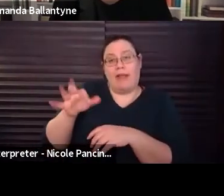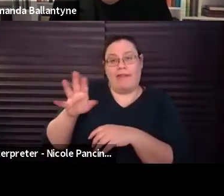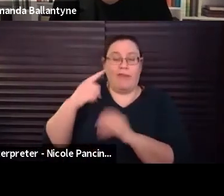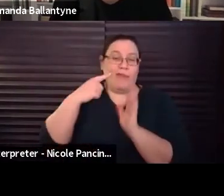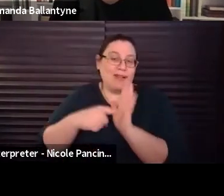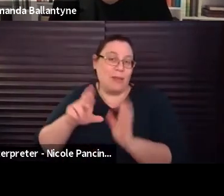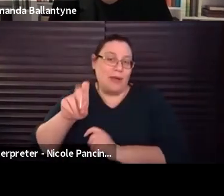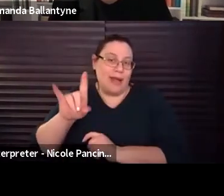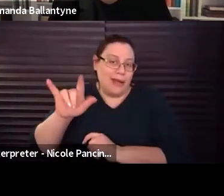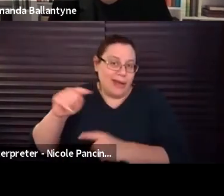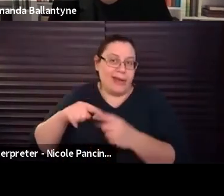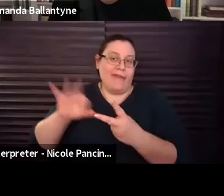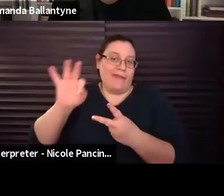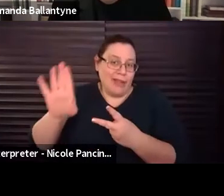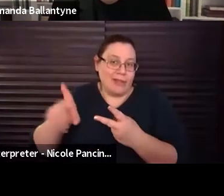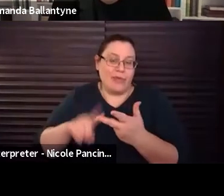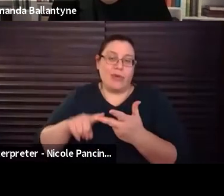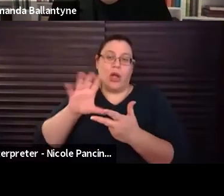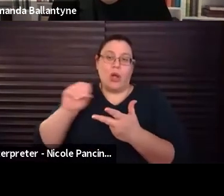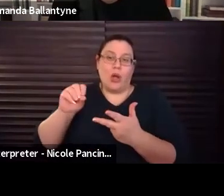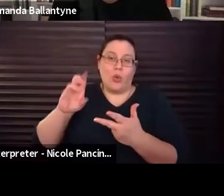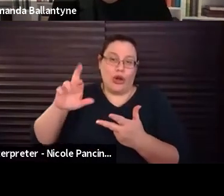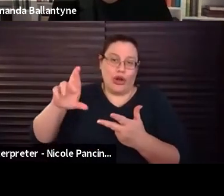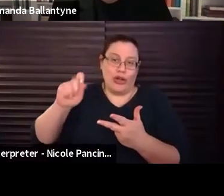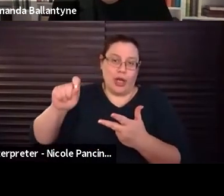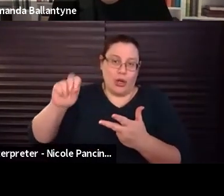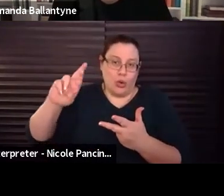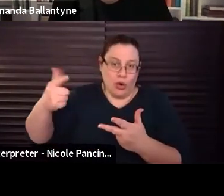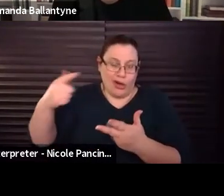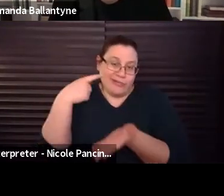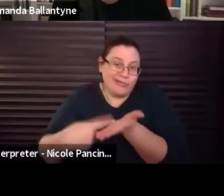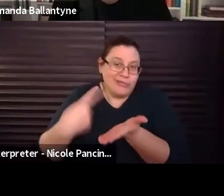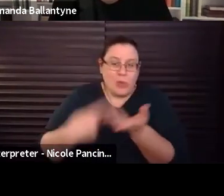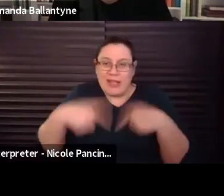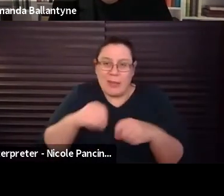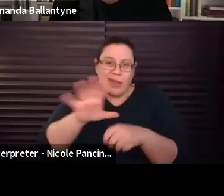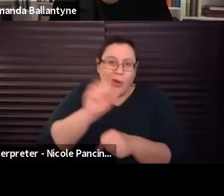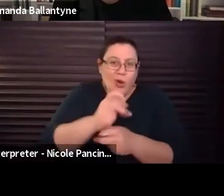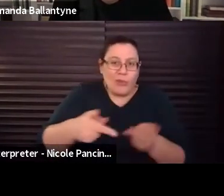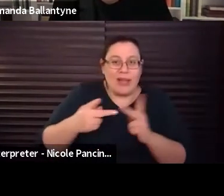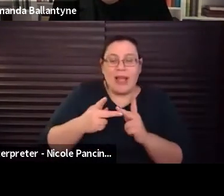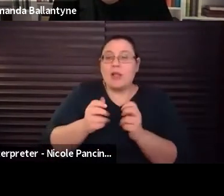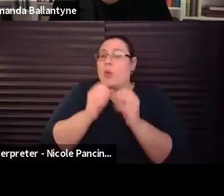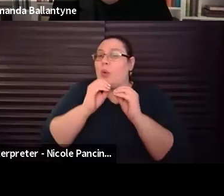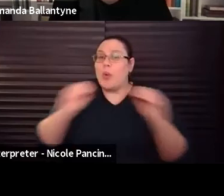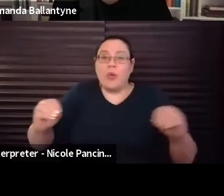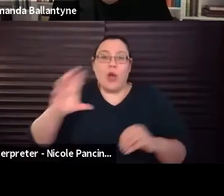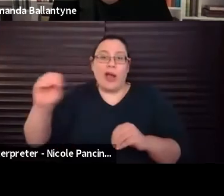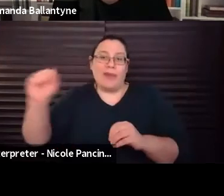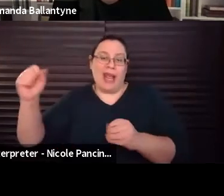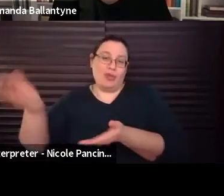Reddit and Facebook and coworker.org to discuss their working conditions without having a company be able to wipe out